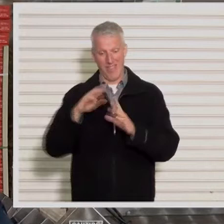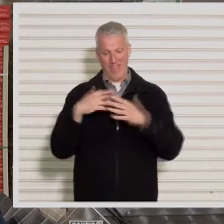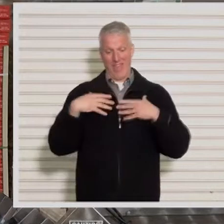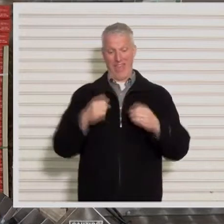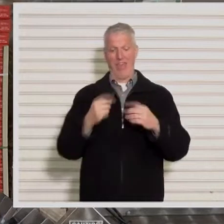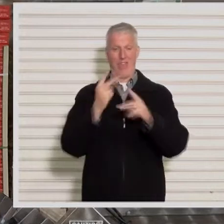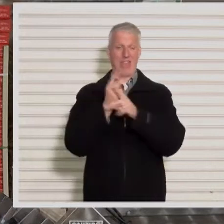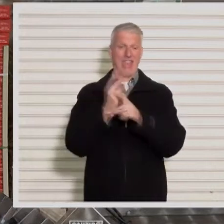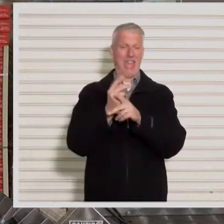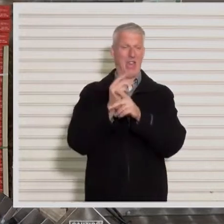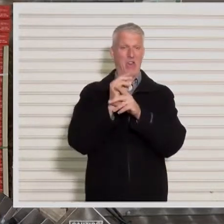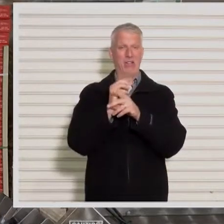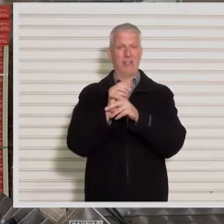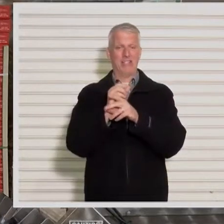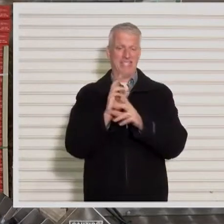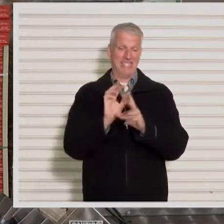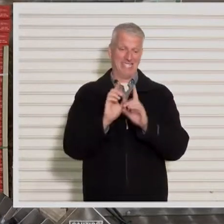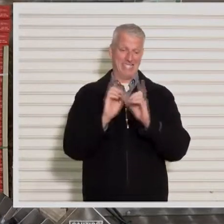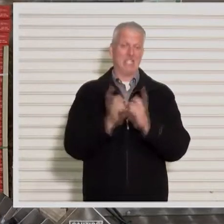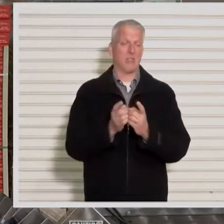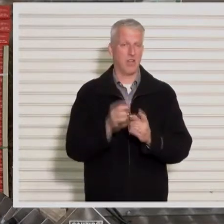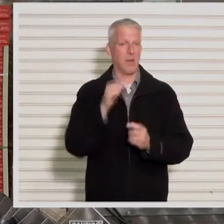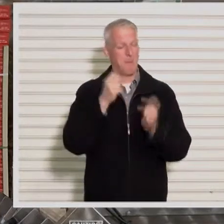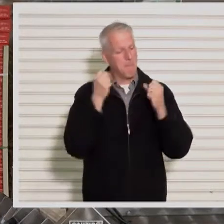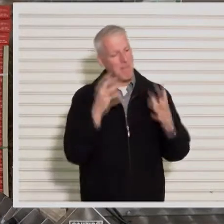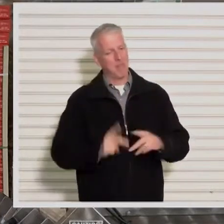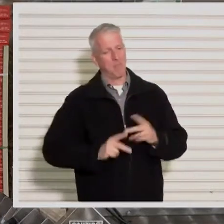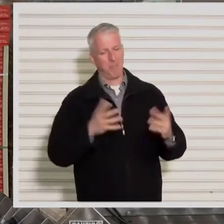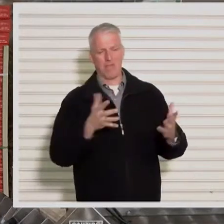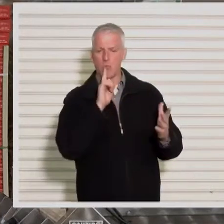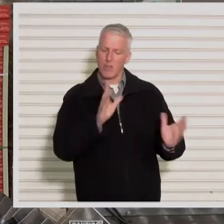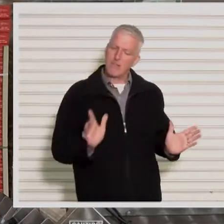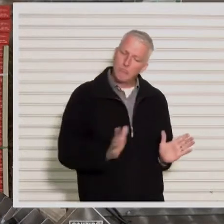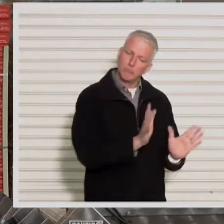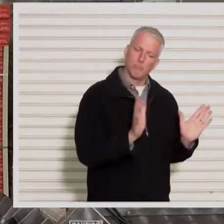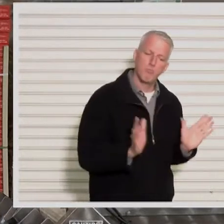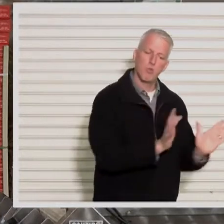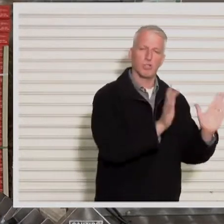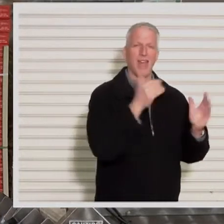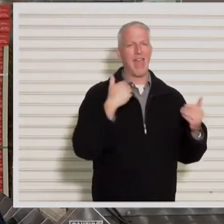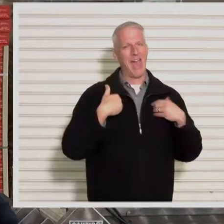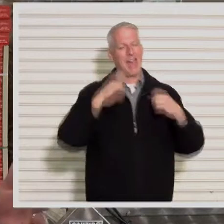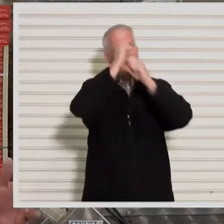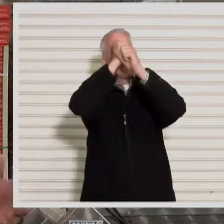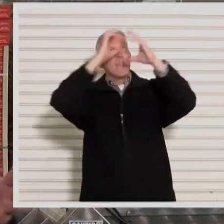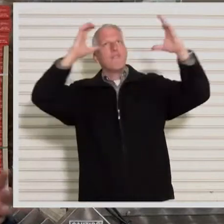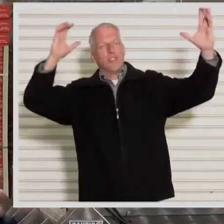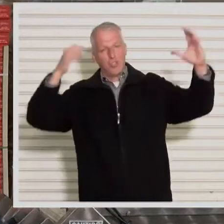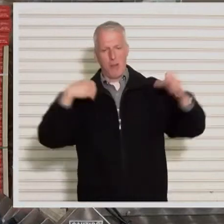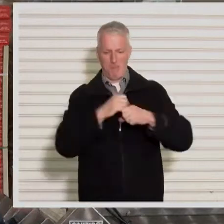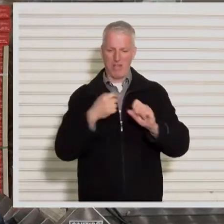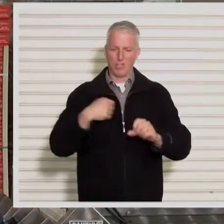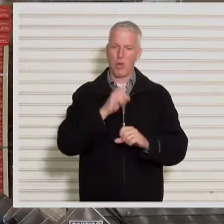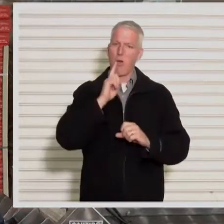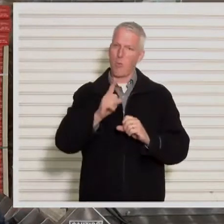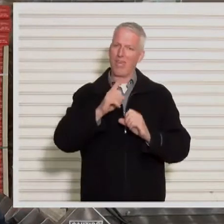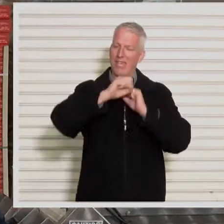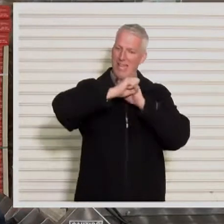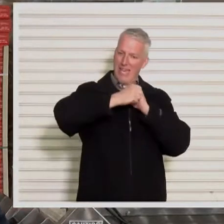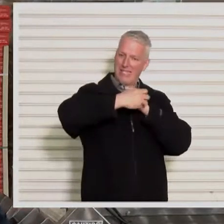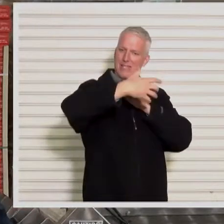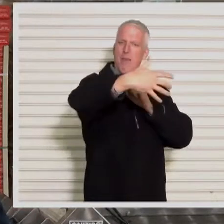I'm very proud that many of the folks that are here pushed really hard, that had the vision to make sure that we expanded that healthcare